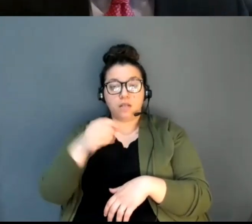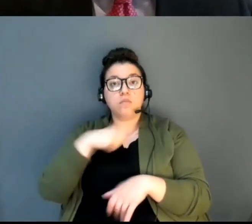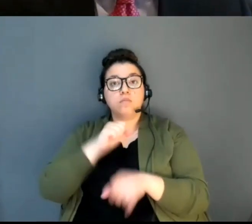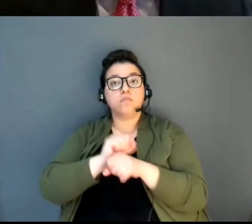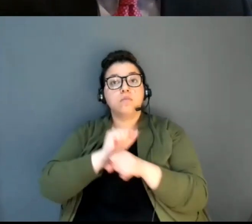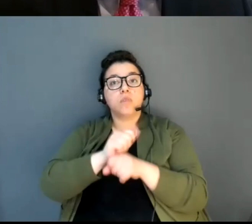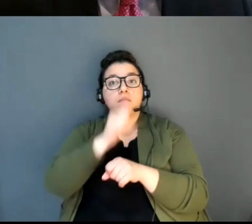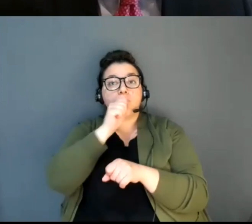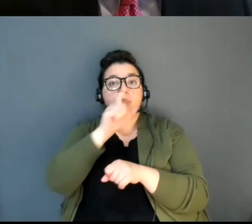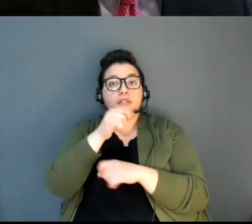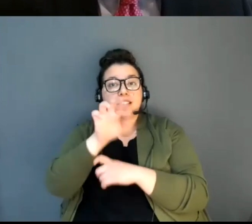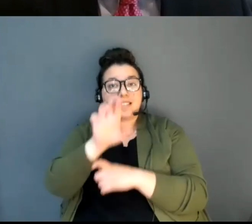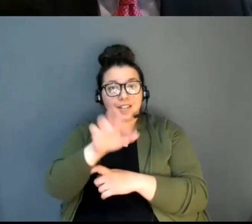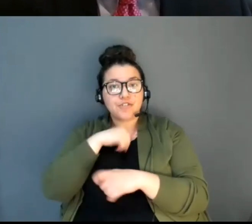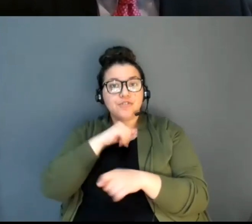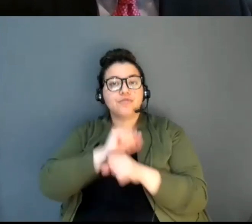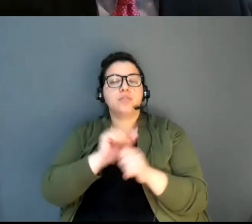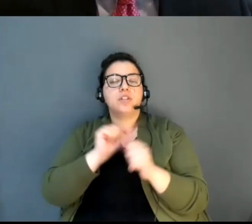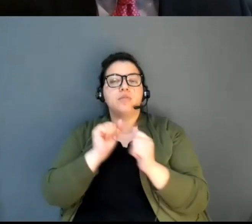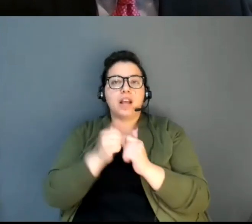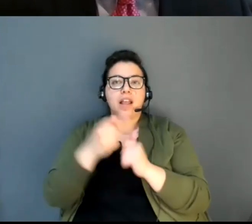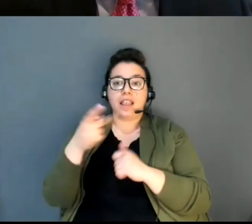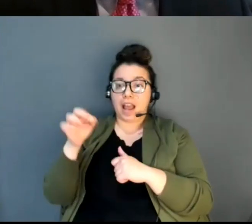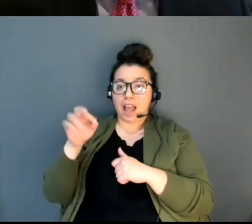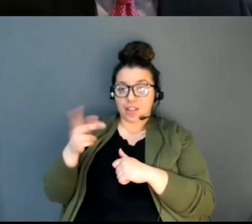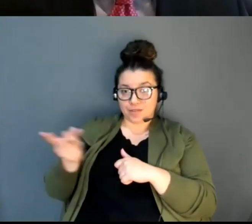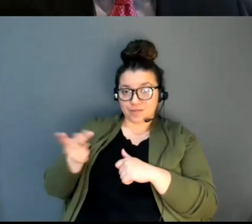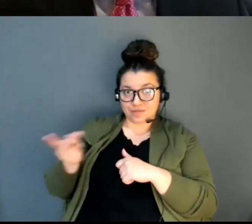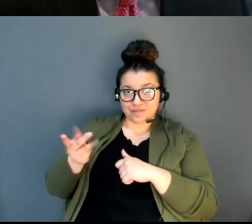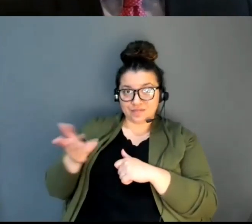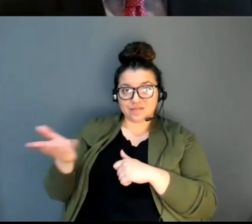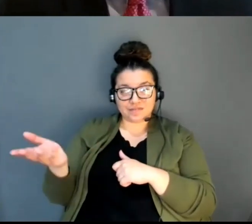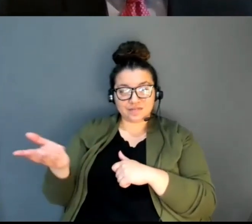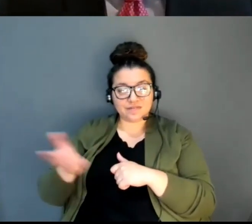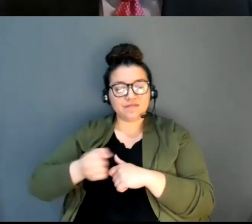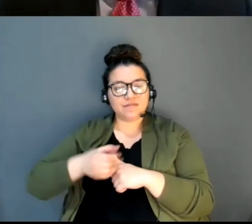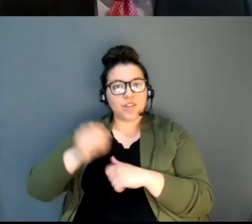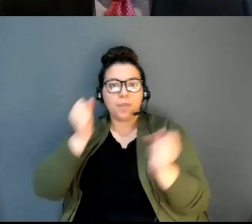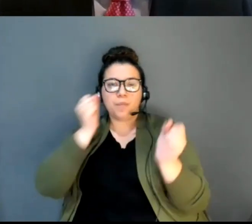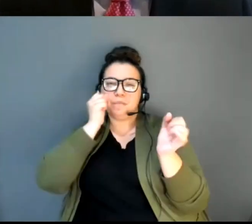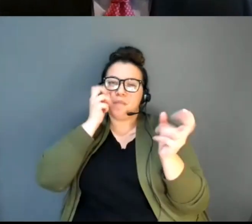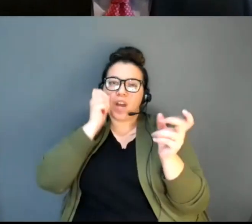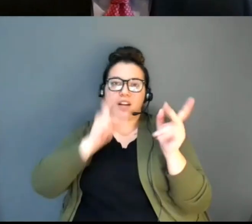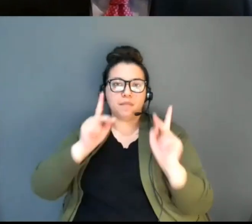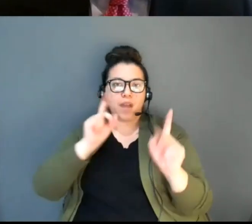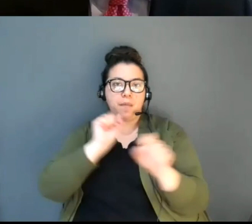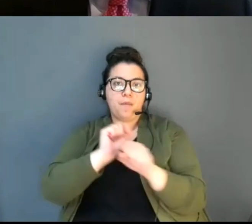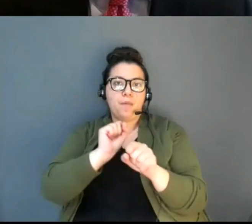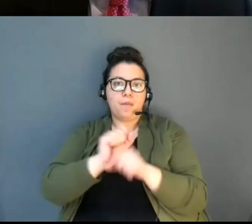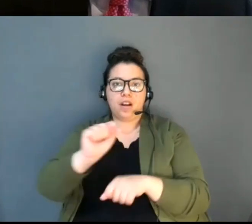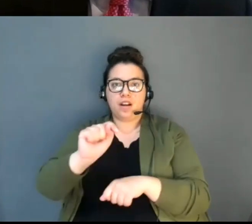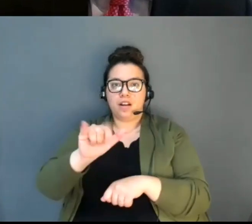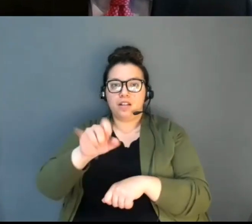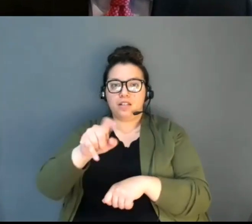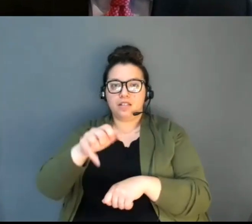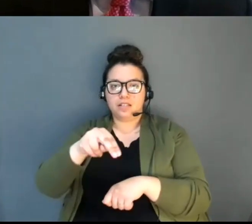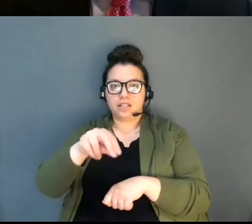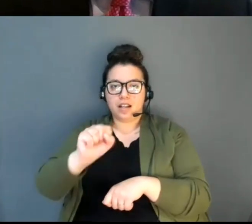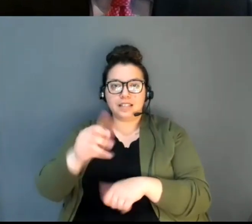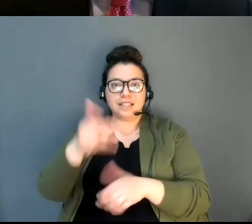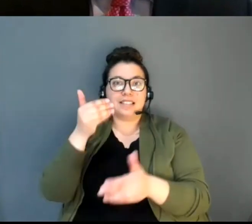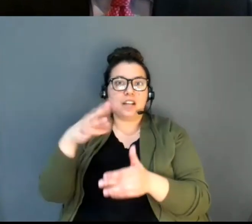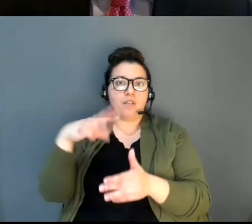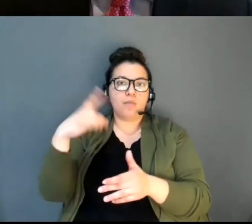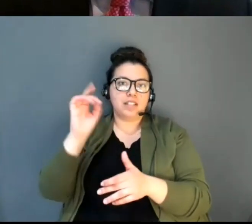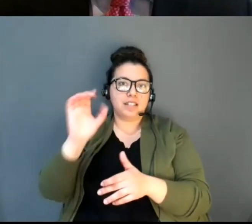I found myself working with Heather and so many amazing people. We're based in Tysons, which is right outside of Washington, D.C.